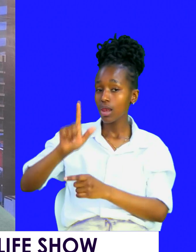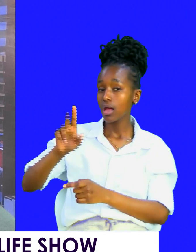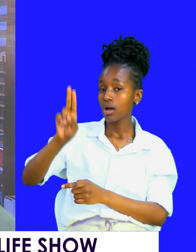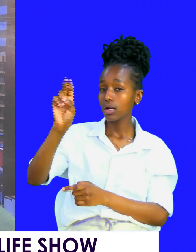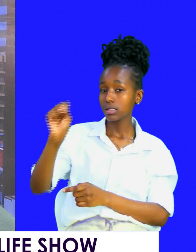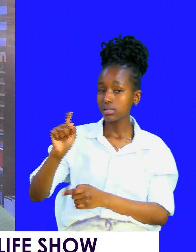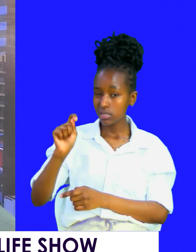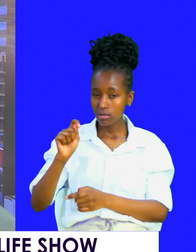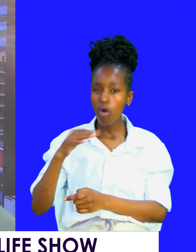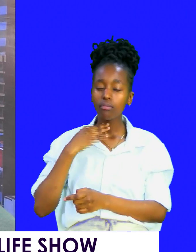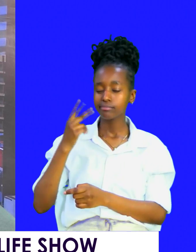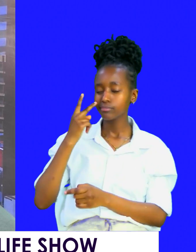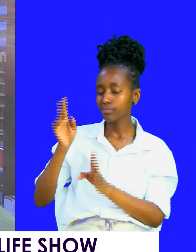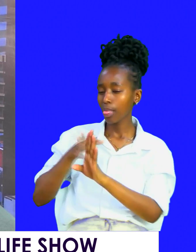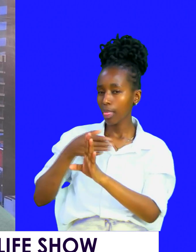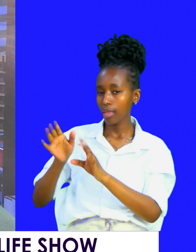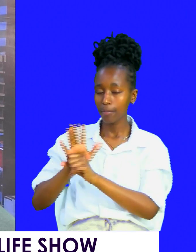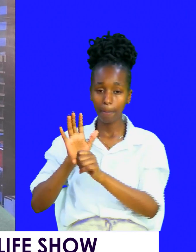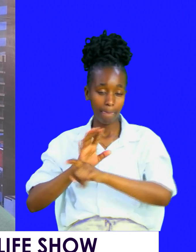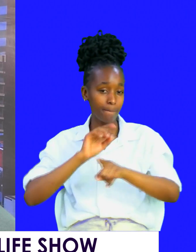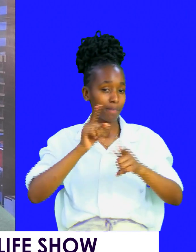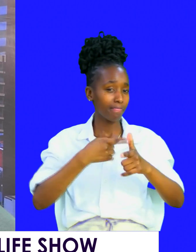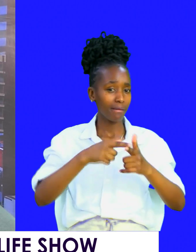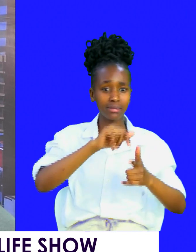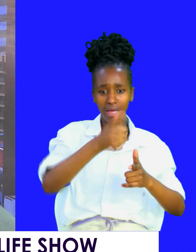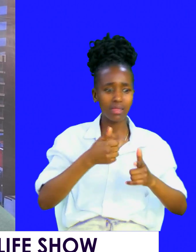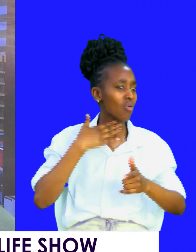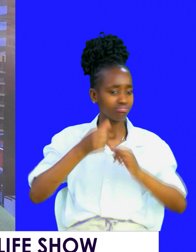there are some that are just impulsive. You know,